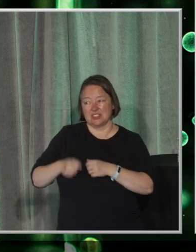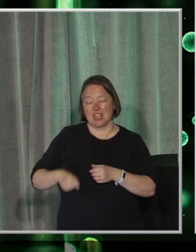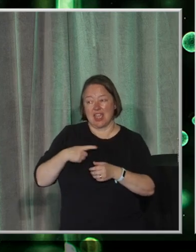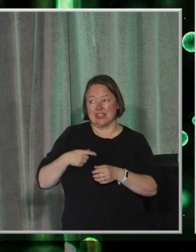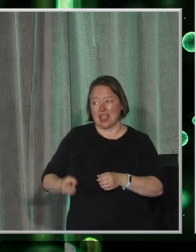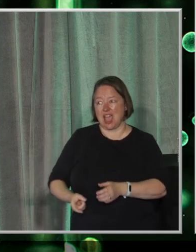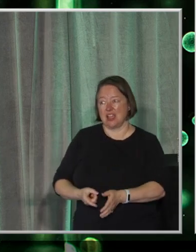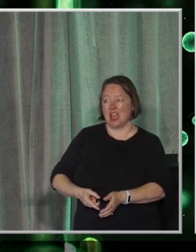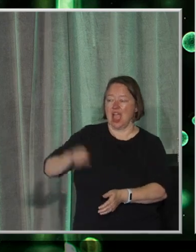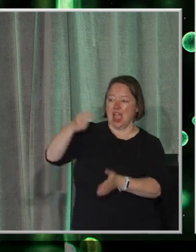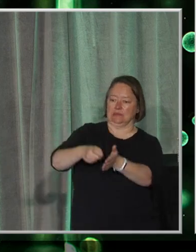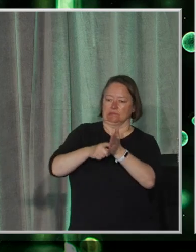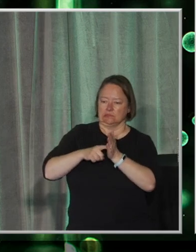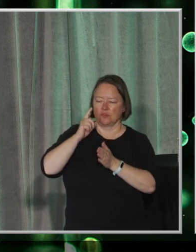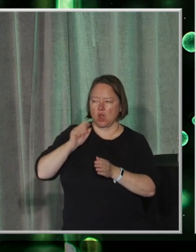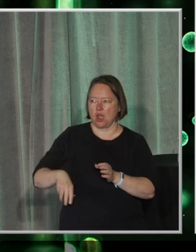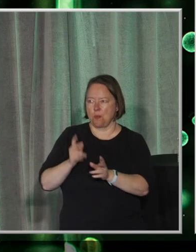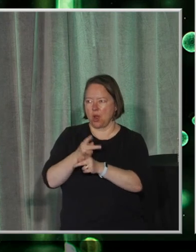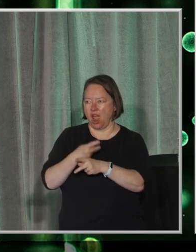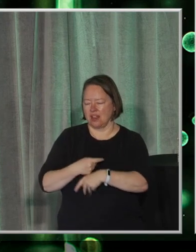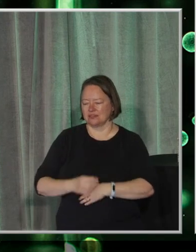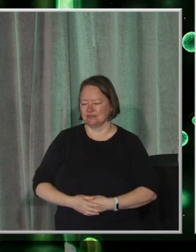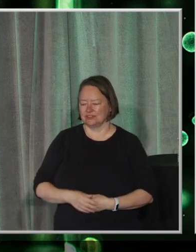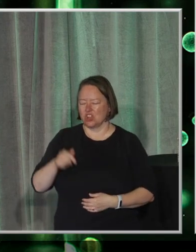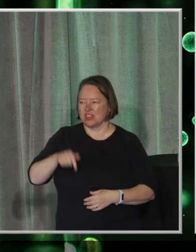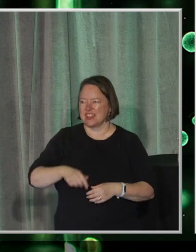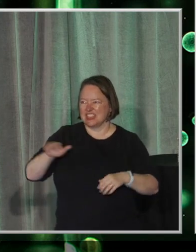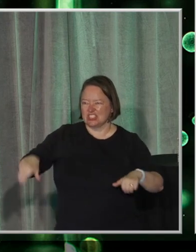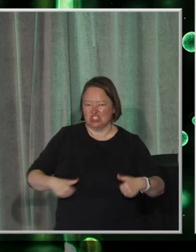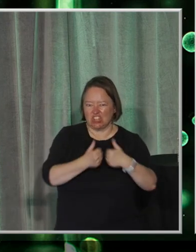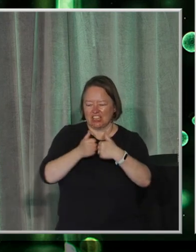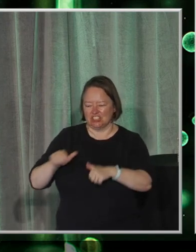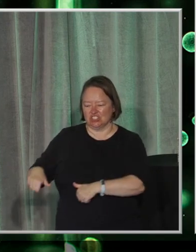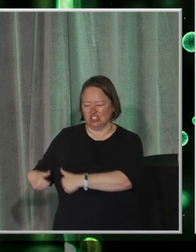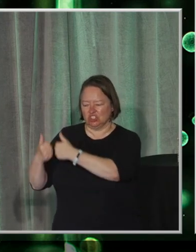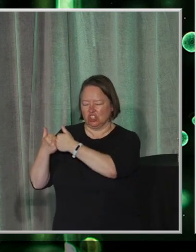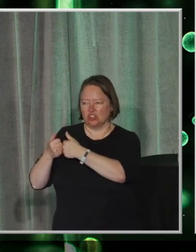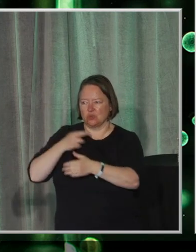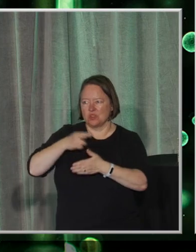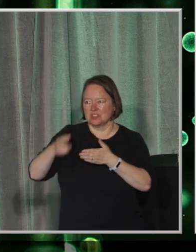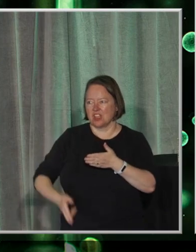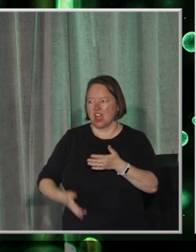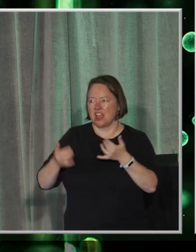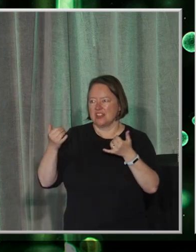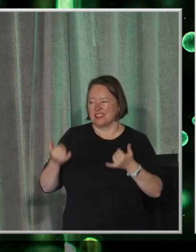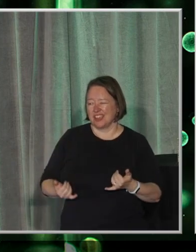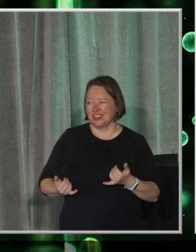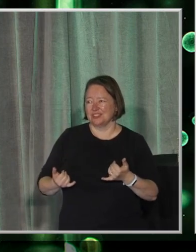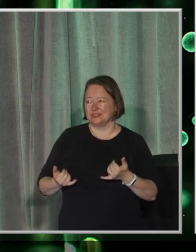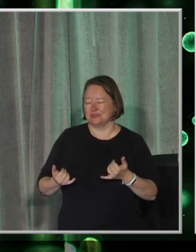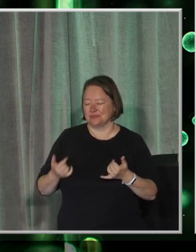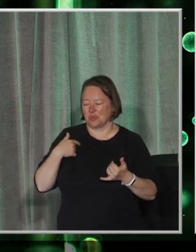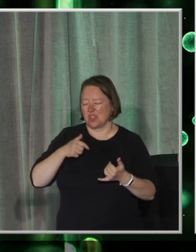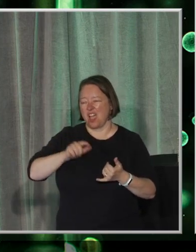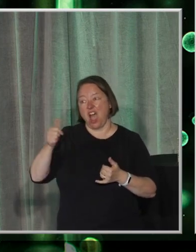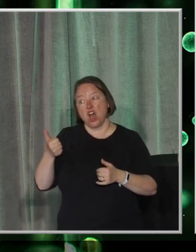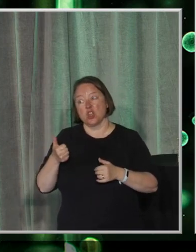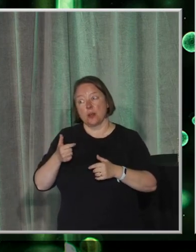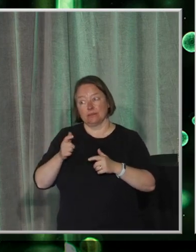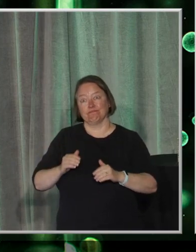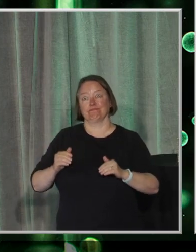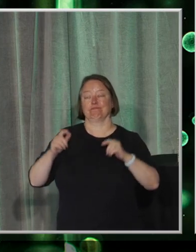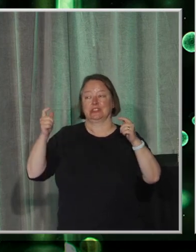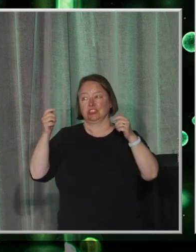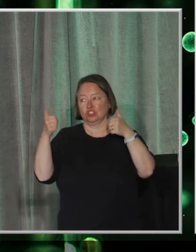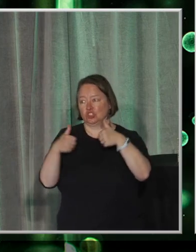product. Next. So these two challenges have resulted now to even the other bigger challenge, whereby